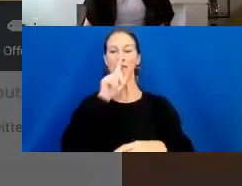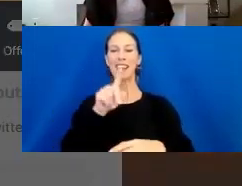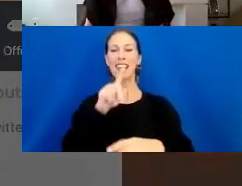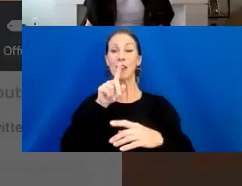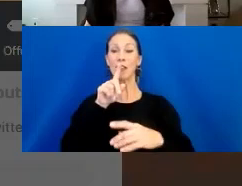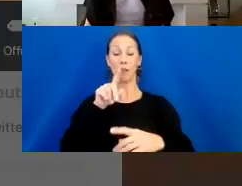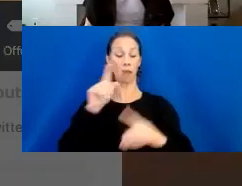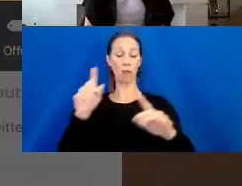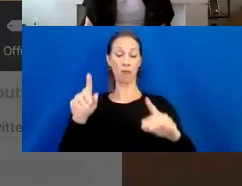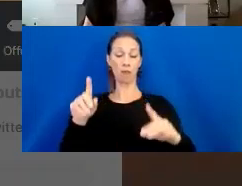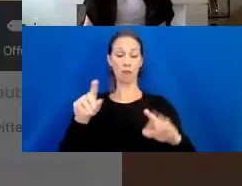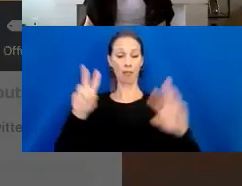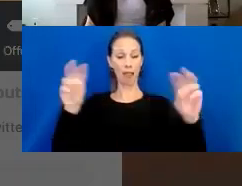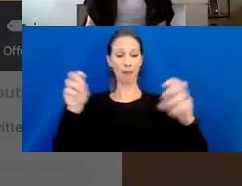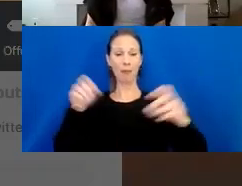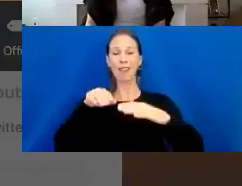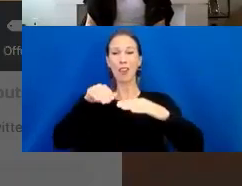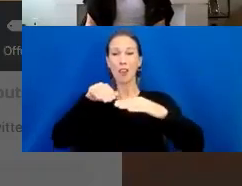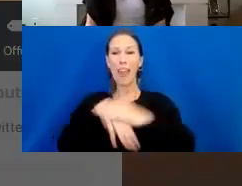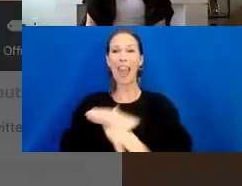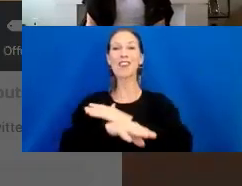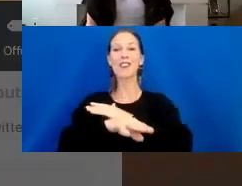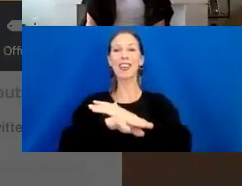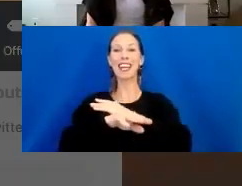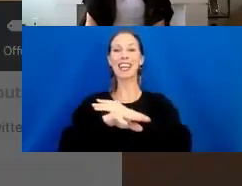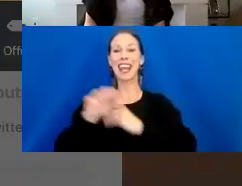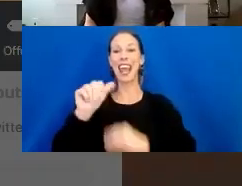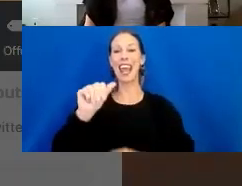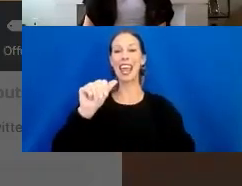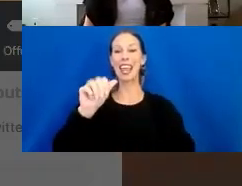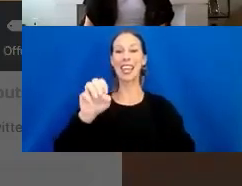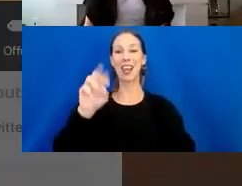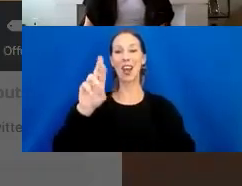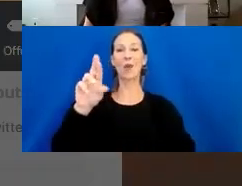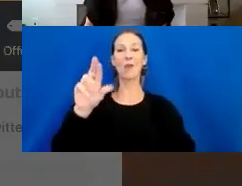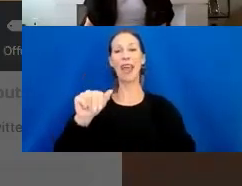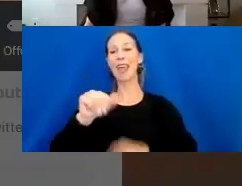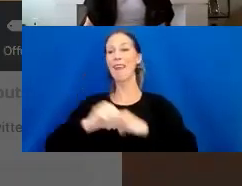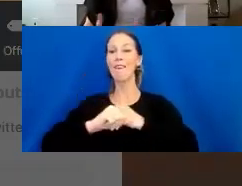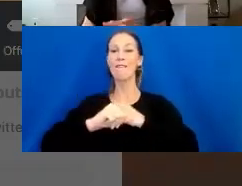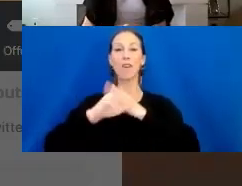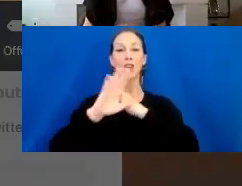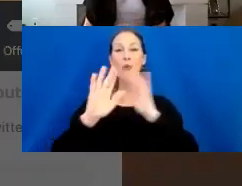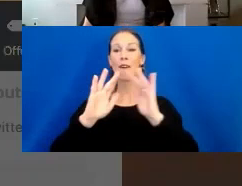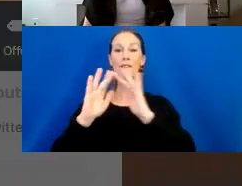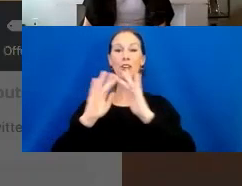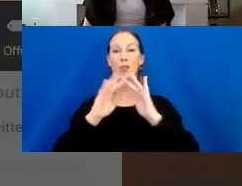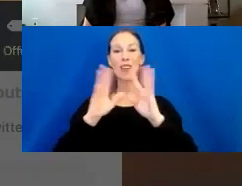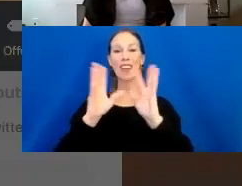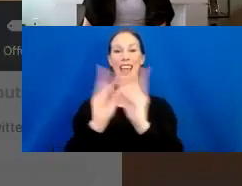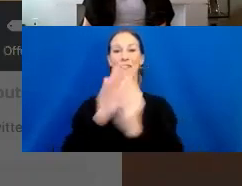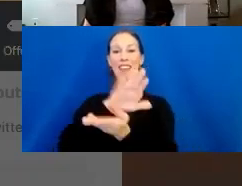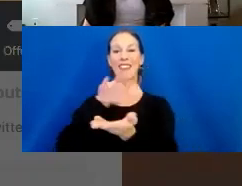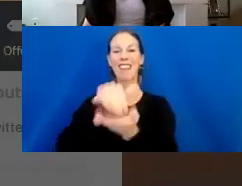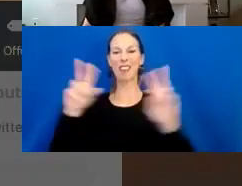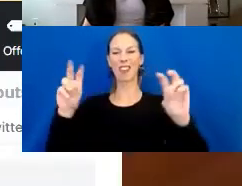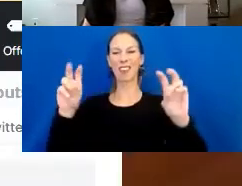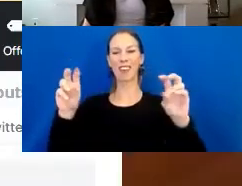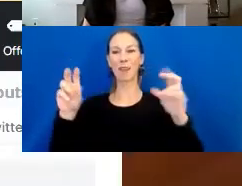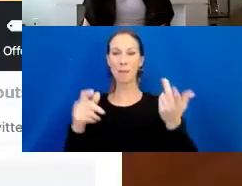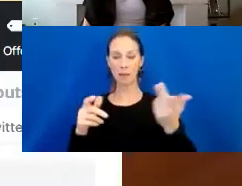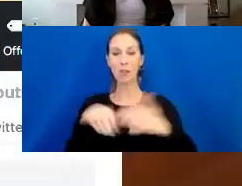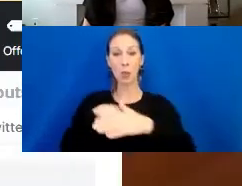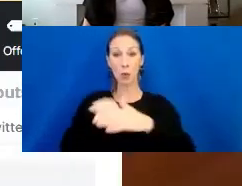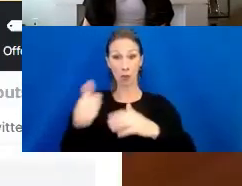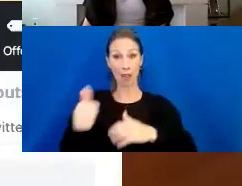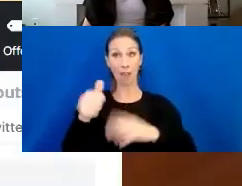environment. You're just think of this as the ARA virtual, it is, conference center. You will enter it. You can